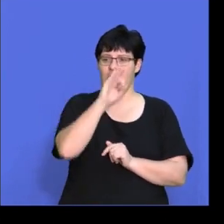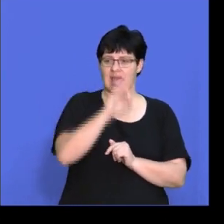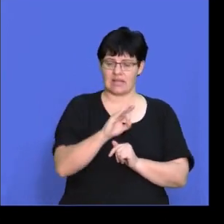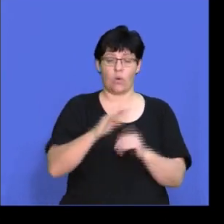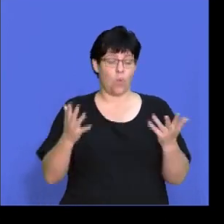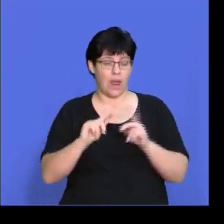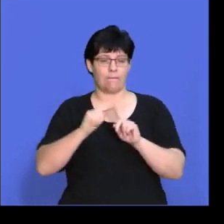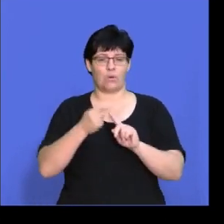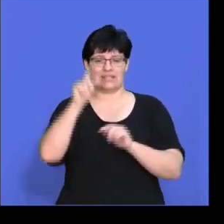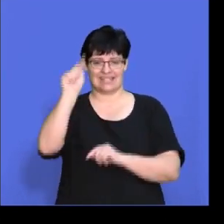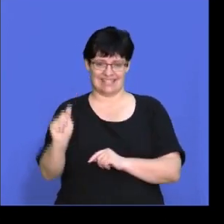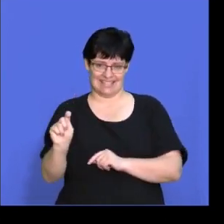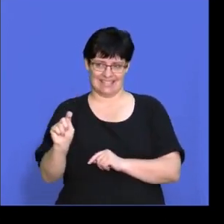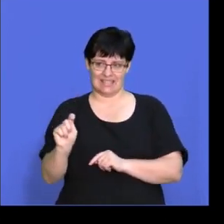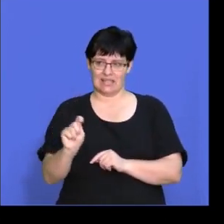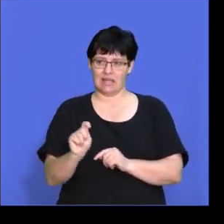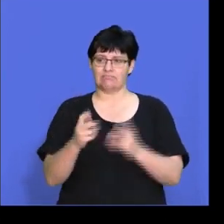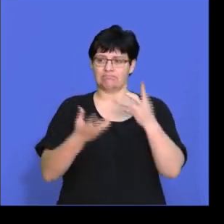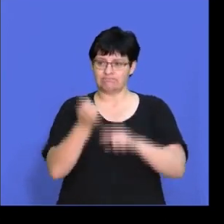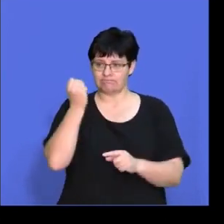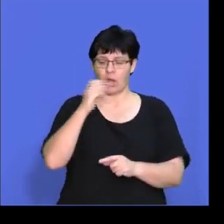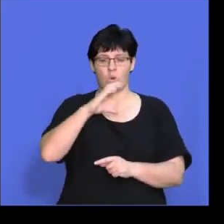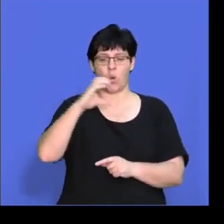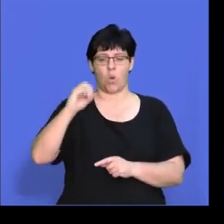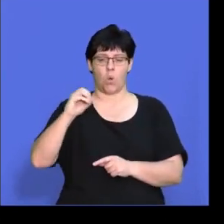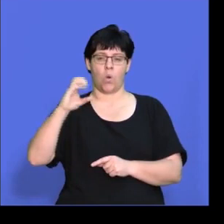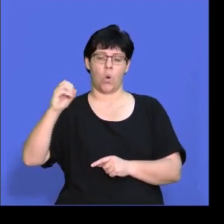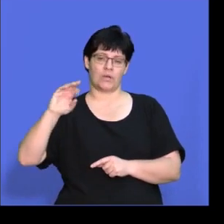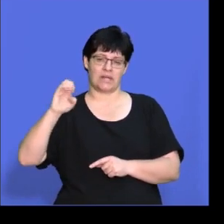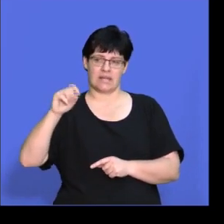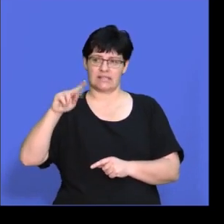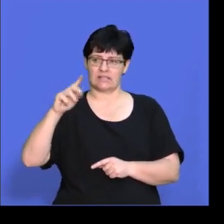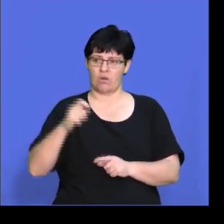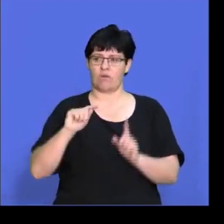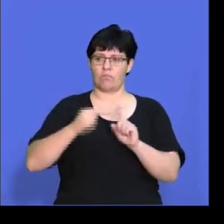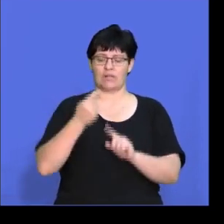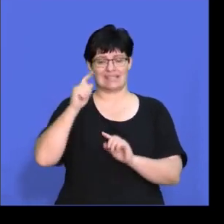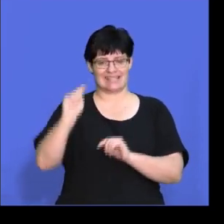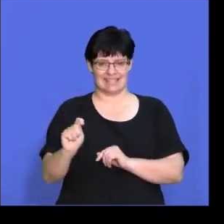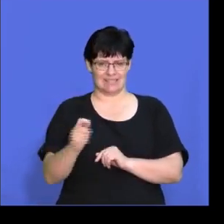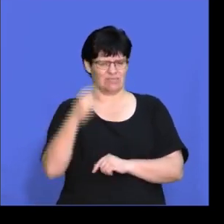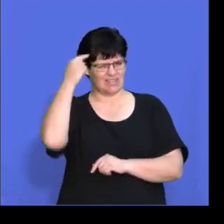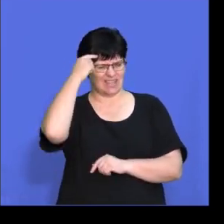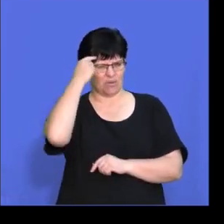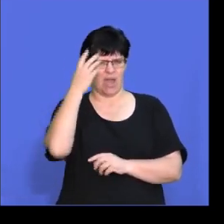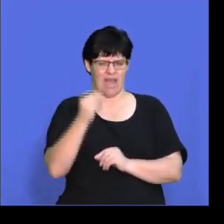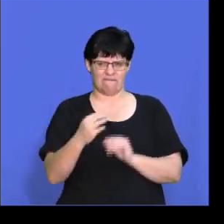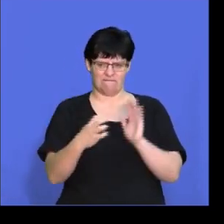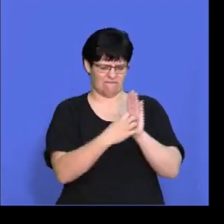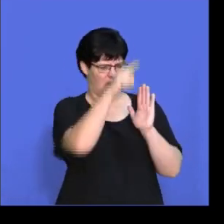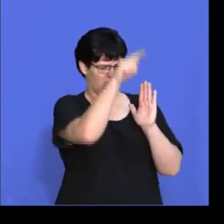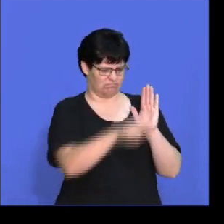at point t. Determine the coordinates of point t. Okay, so let's just think about what's going on here. We have this